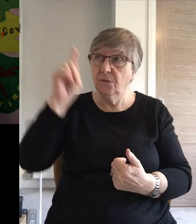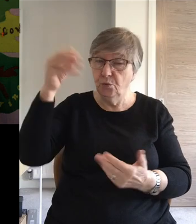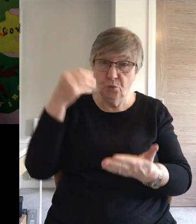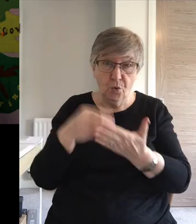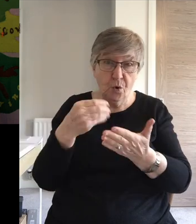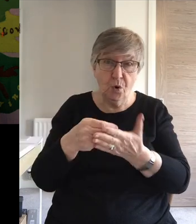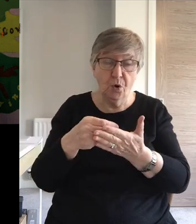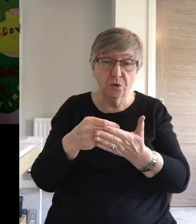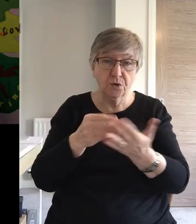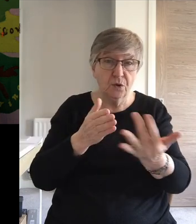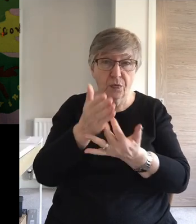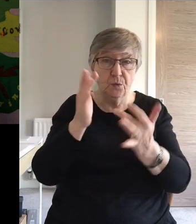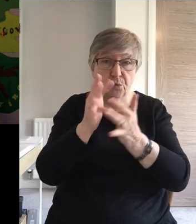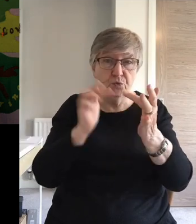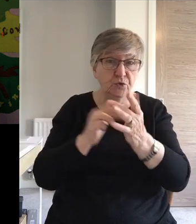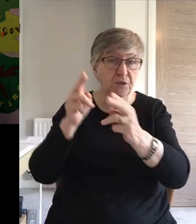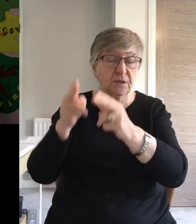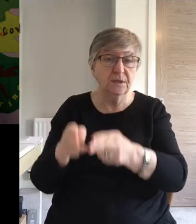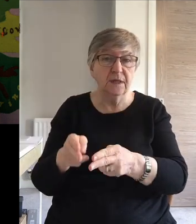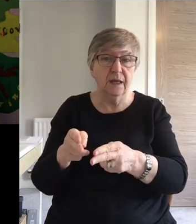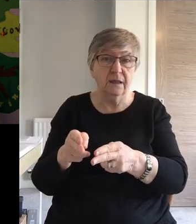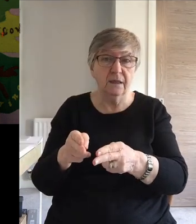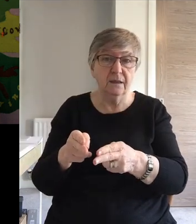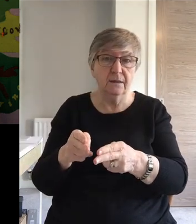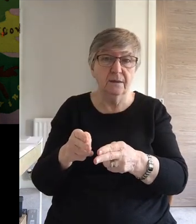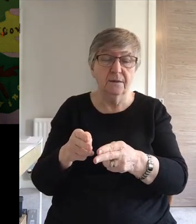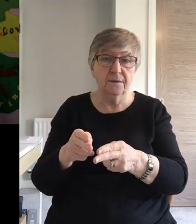has costed, but you have borne the cost.